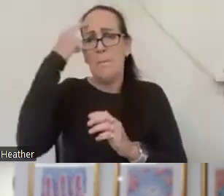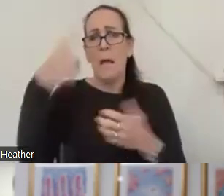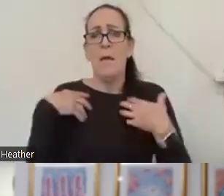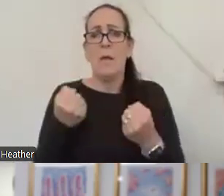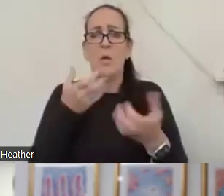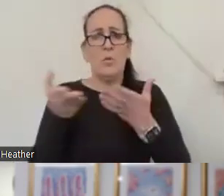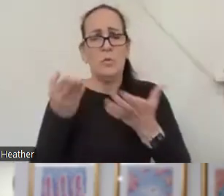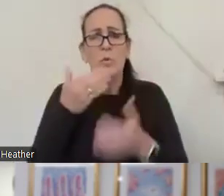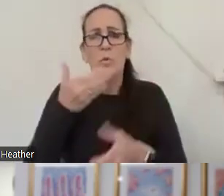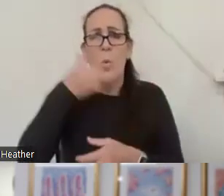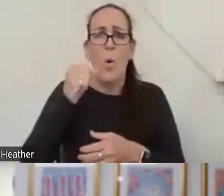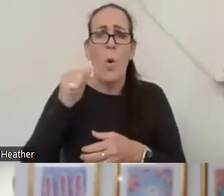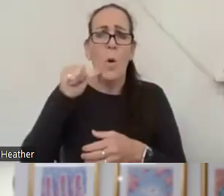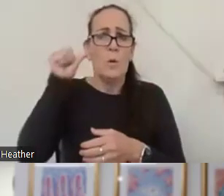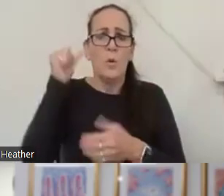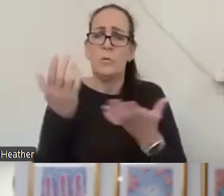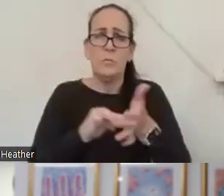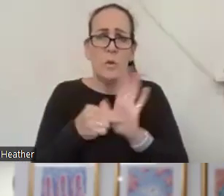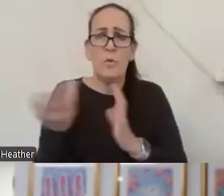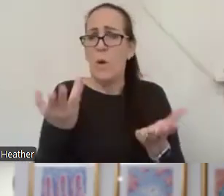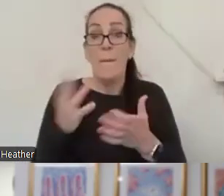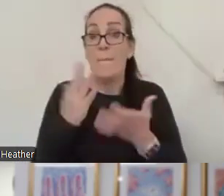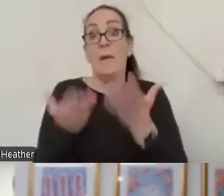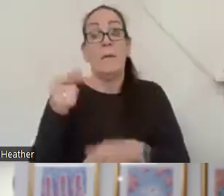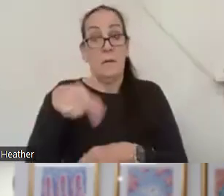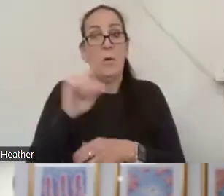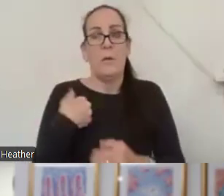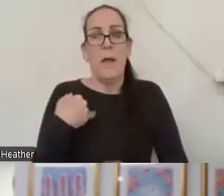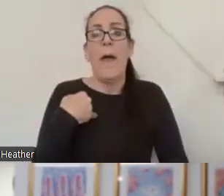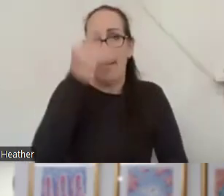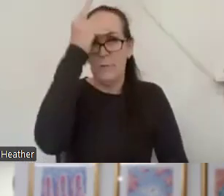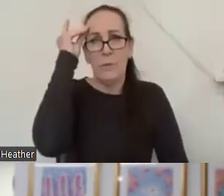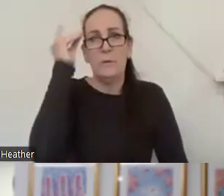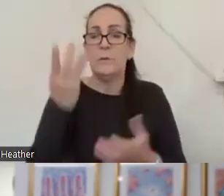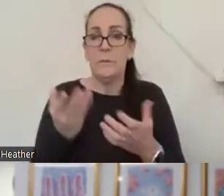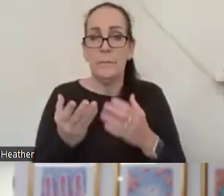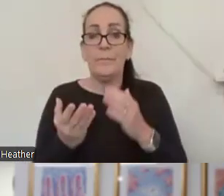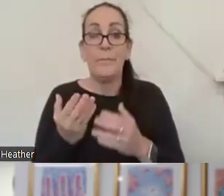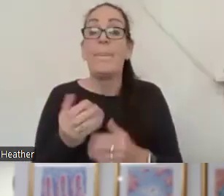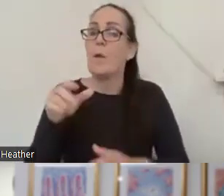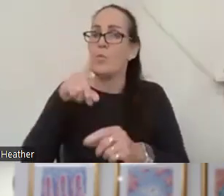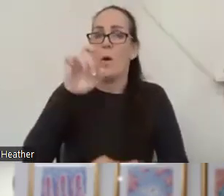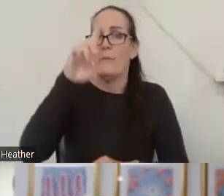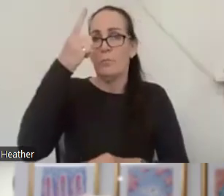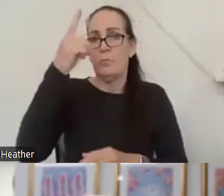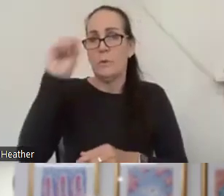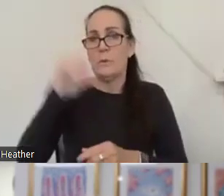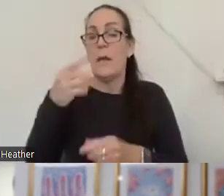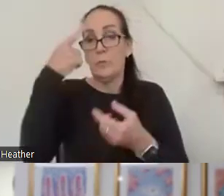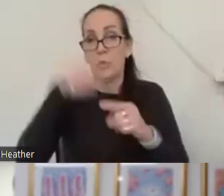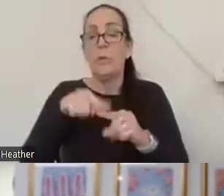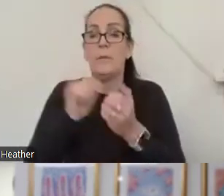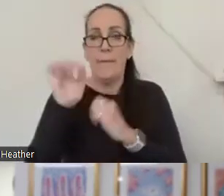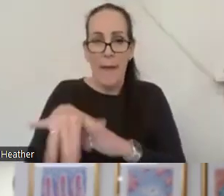older adults, especially Agree. those living with a dementia. 100% agree. Yes, I do know the Southern Caregiver Resource